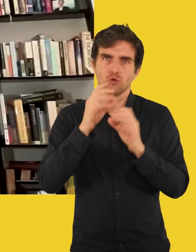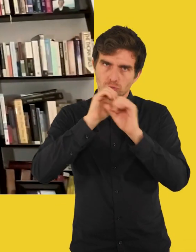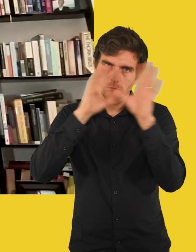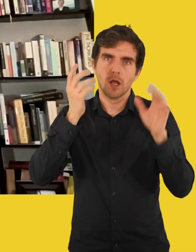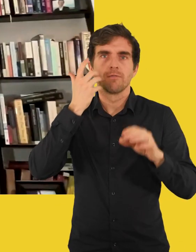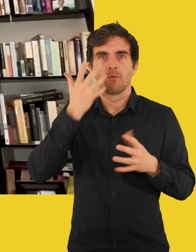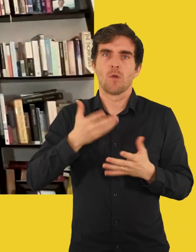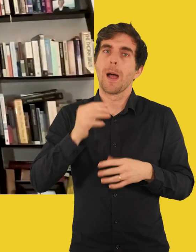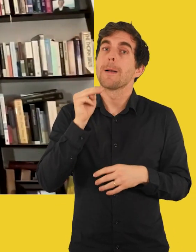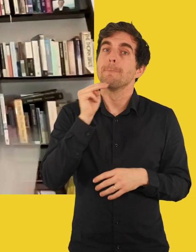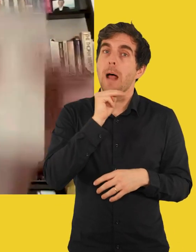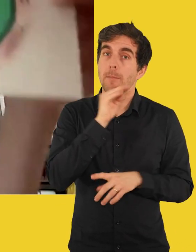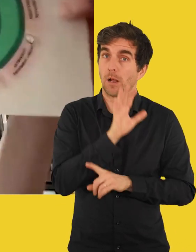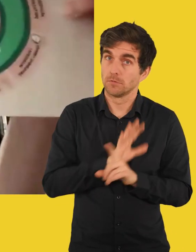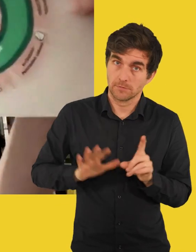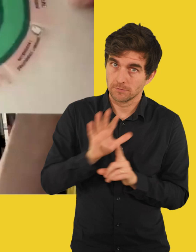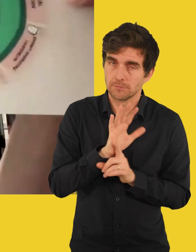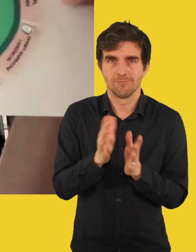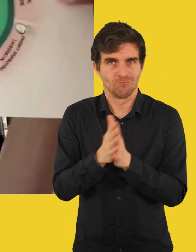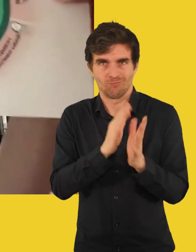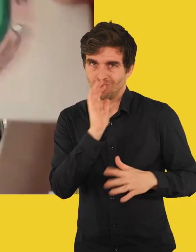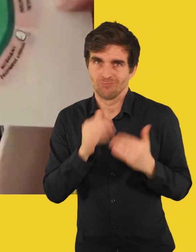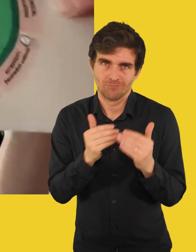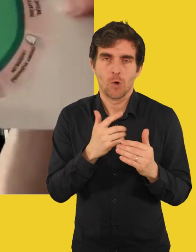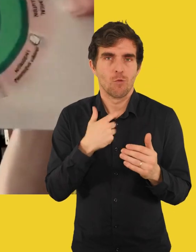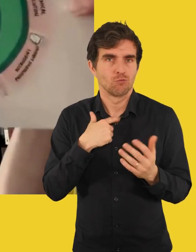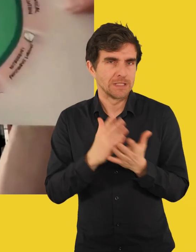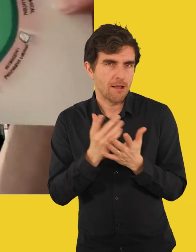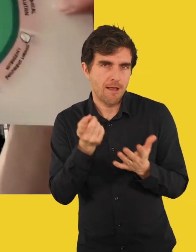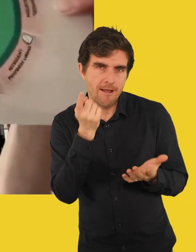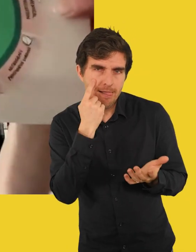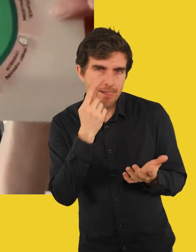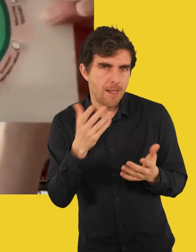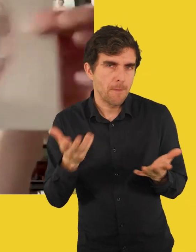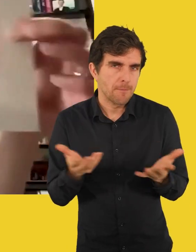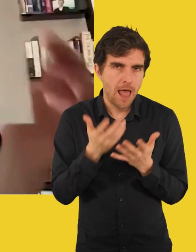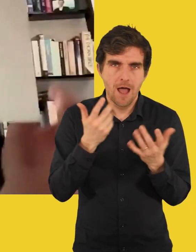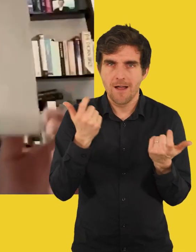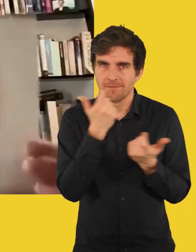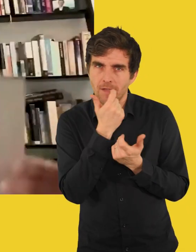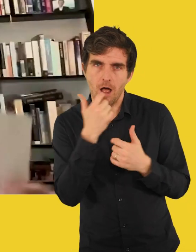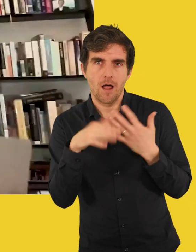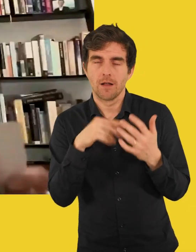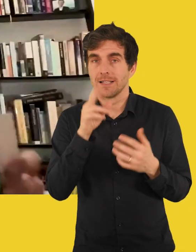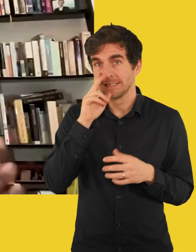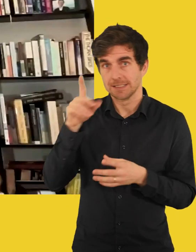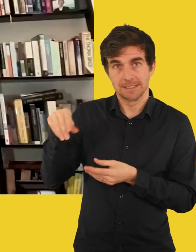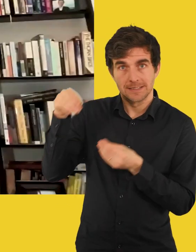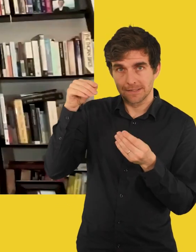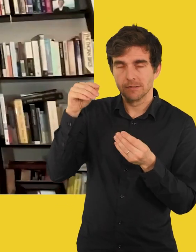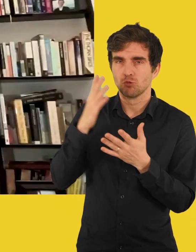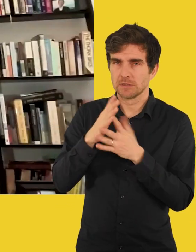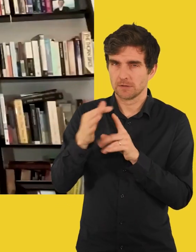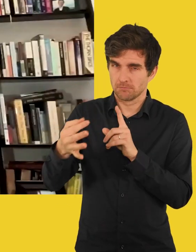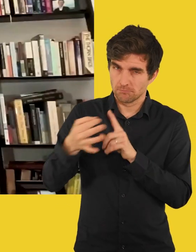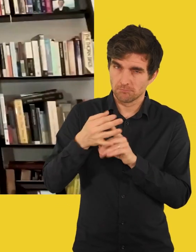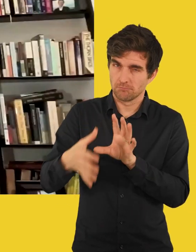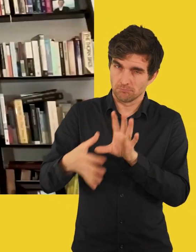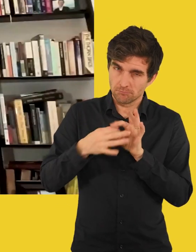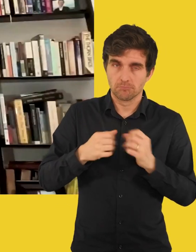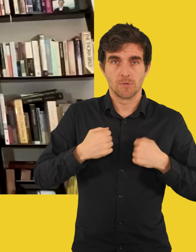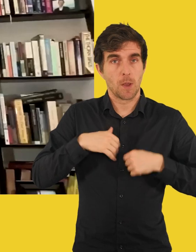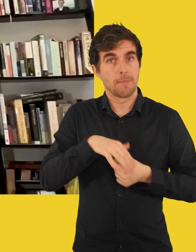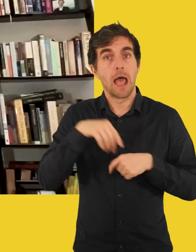future vision for Greater Melbourne? And so we created the Melbourne Donut, which was really playful and fun, and added some elements that were really specific to